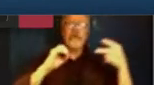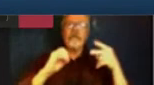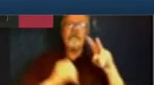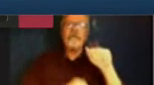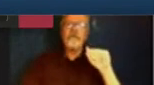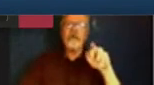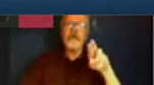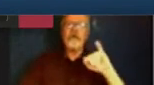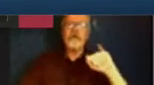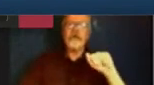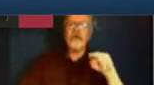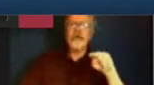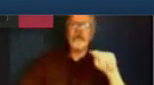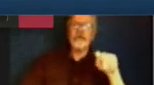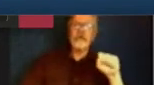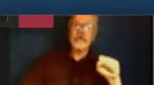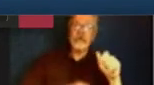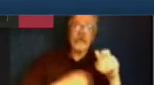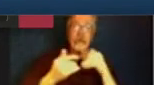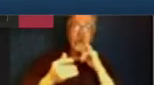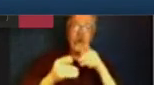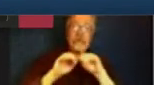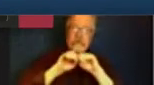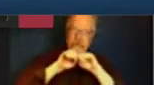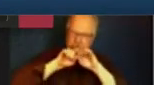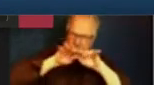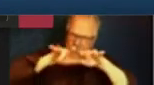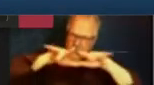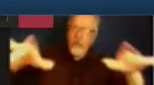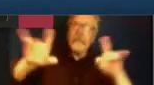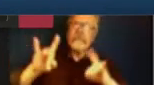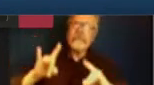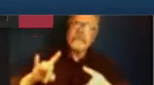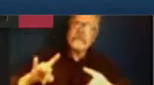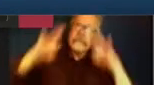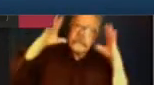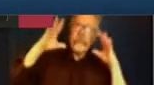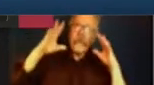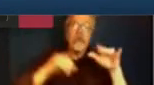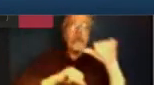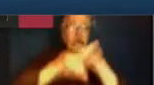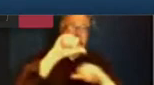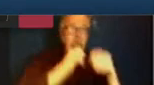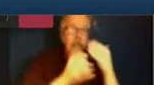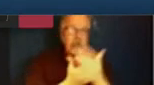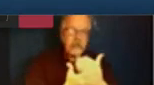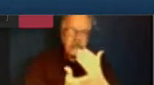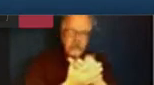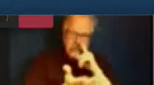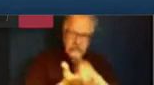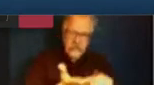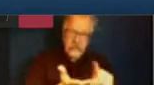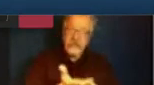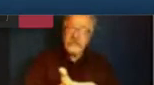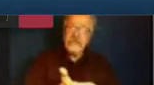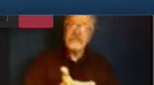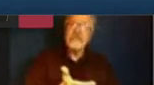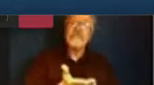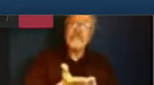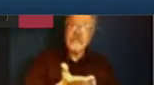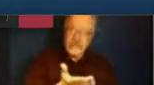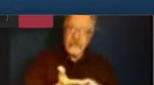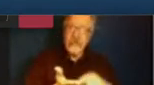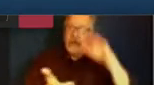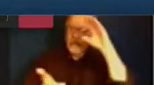contagious, all the evidence suggests it is probably significantly less risky as a percentage